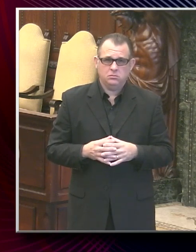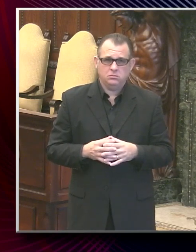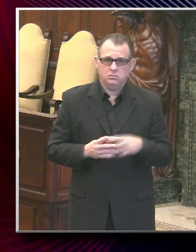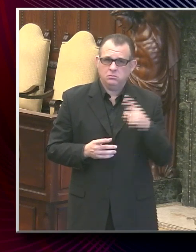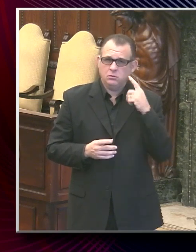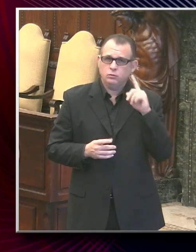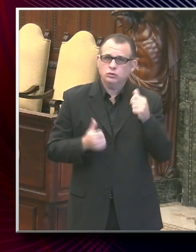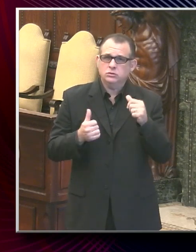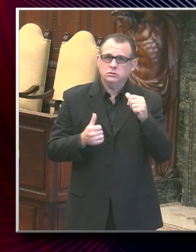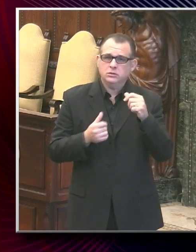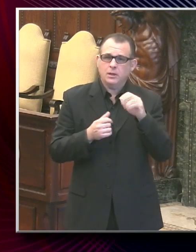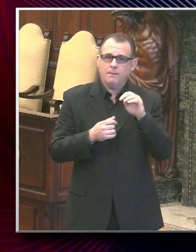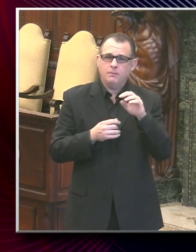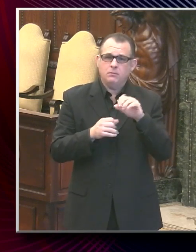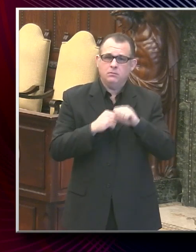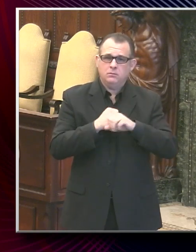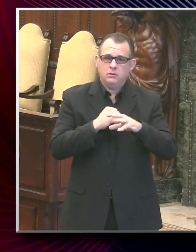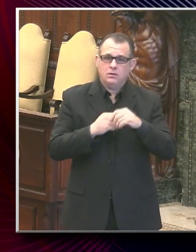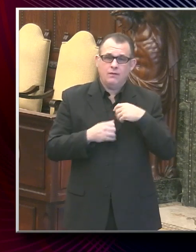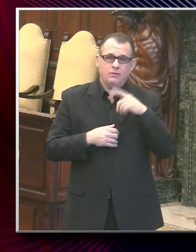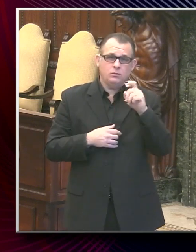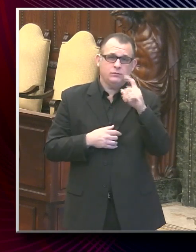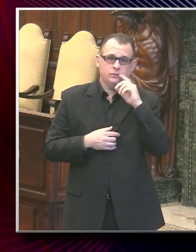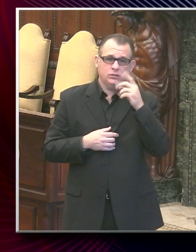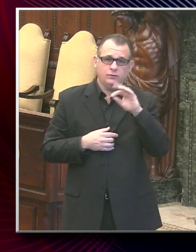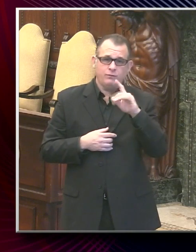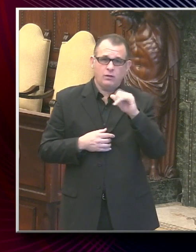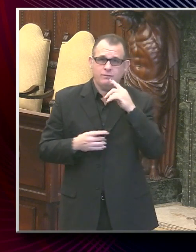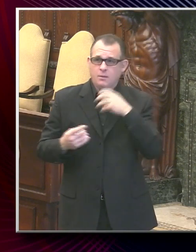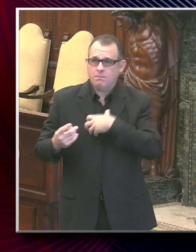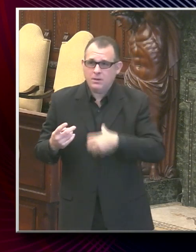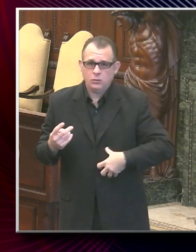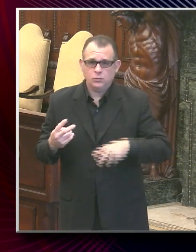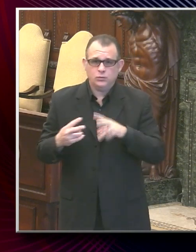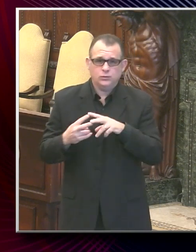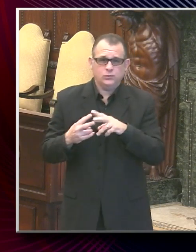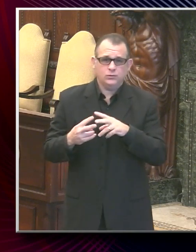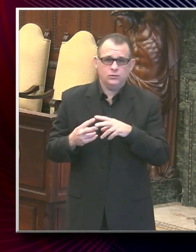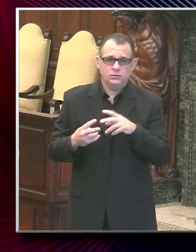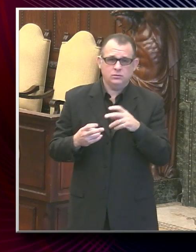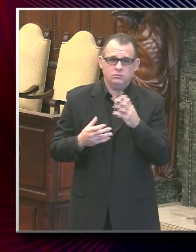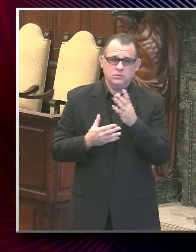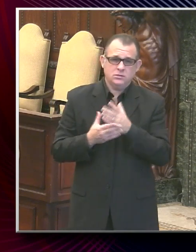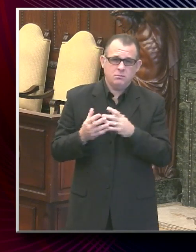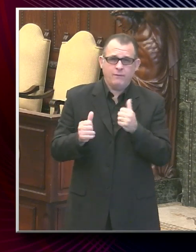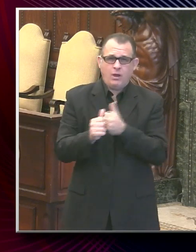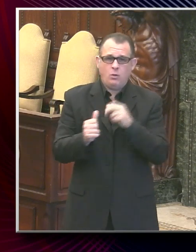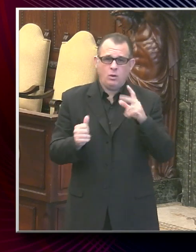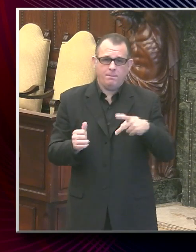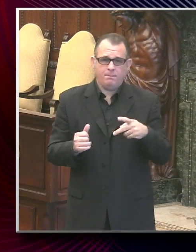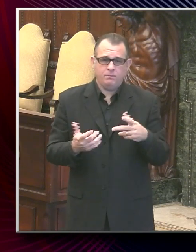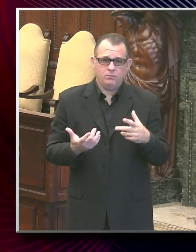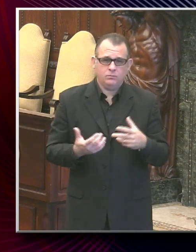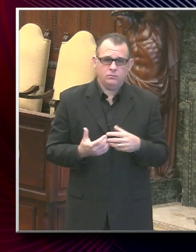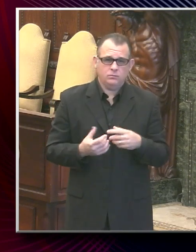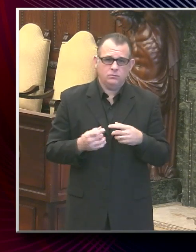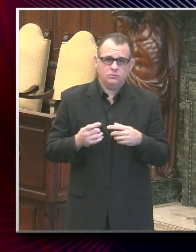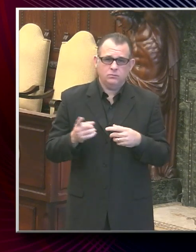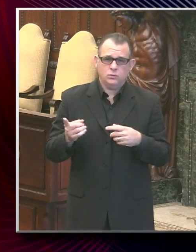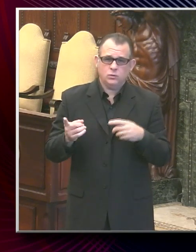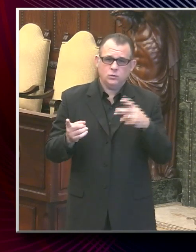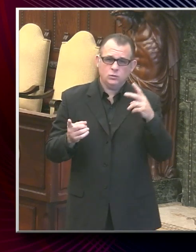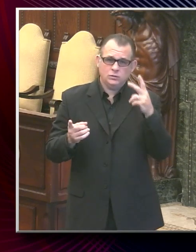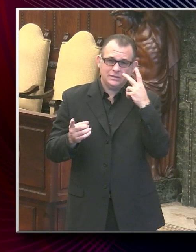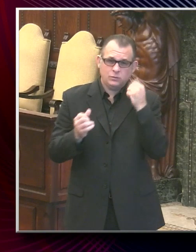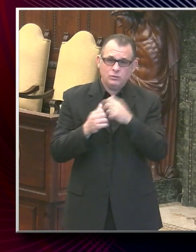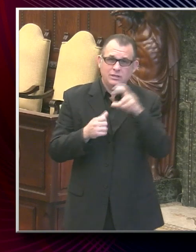Okay, so my question is for Dr. Farley and for Mayor Kenny. I just want to follow up what Chad said earlier. First off, you're saying for the Eagles